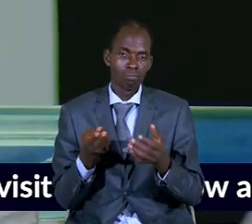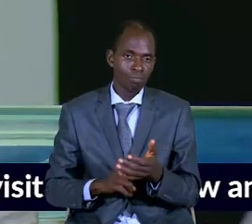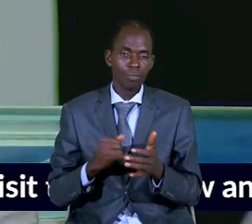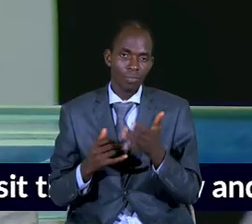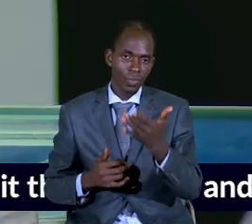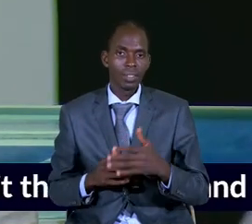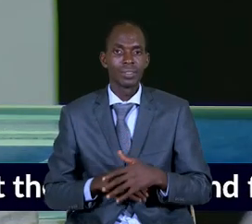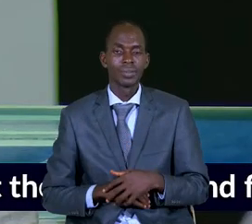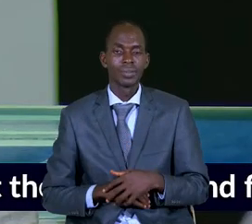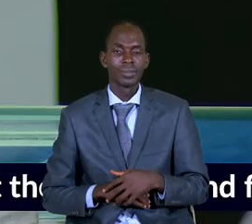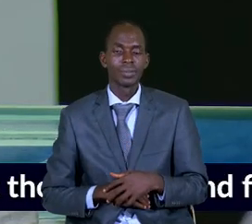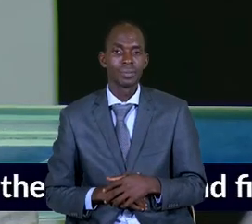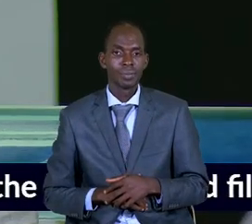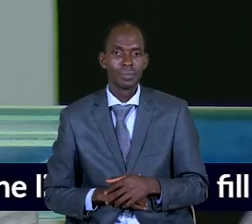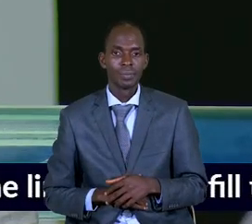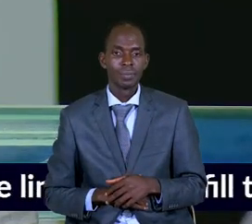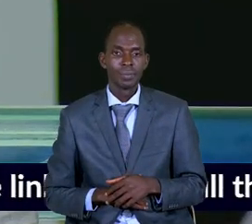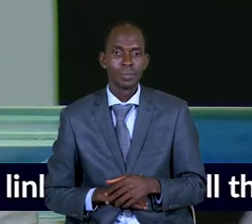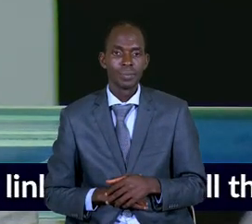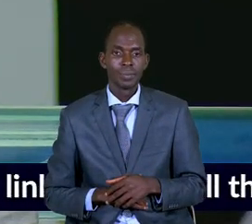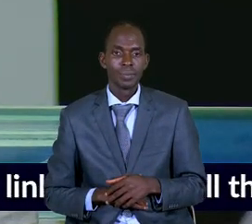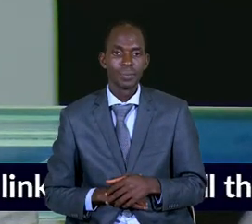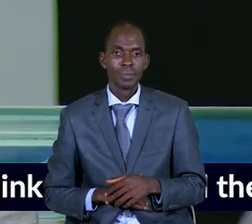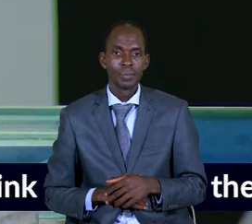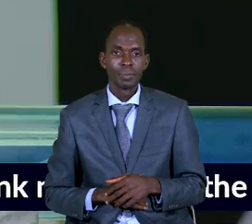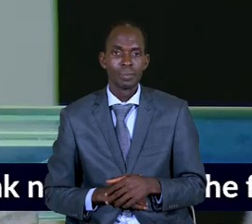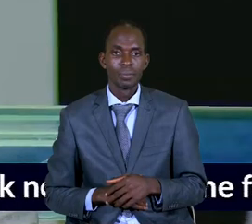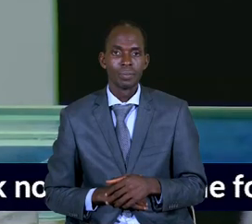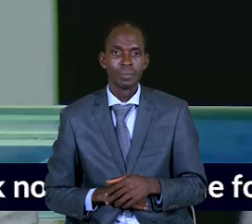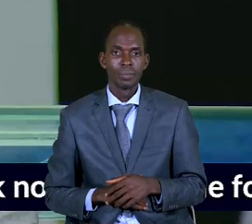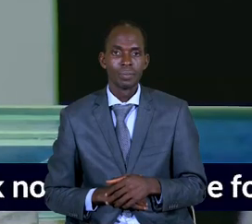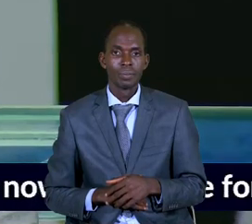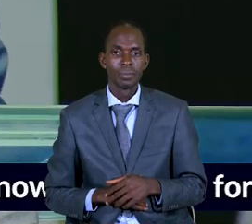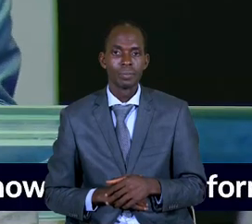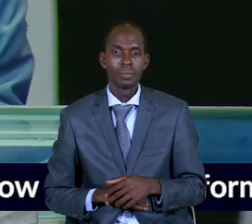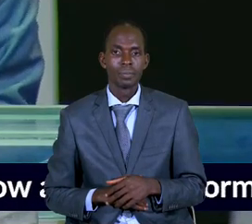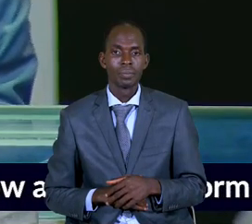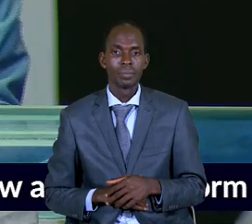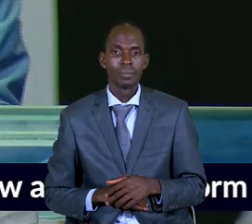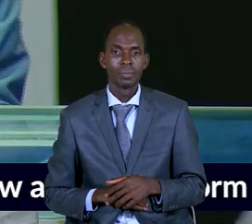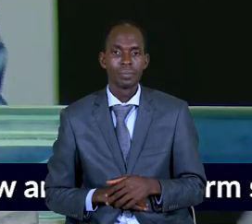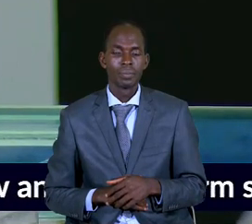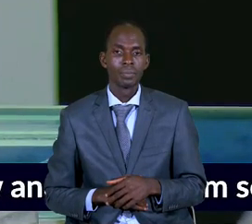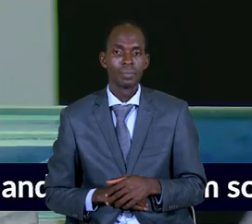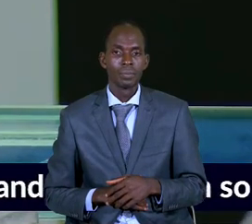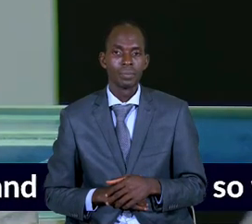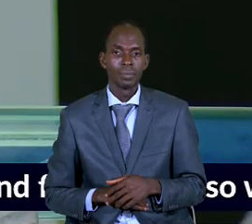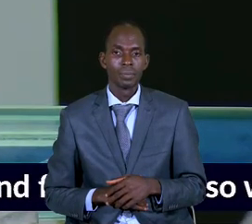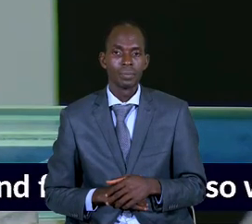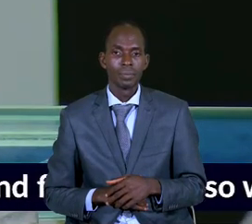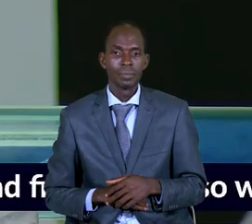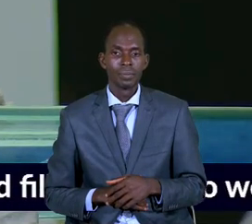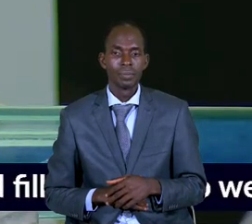waiting for you. We are waiting for you. Don't go home. The